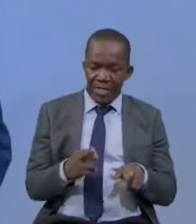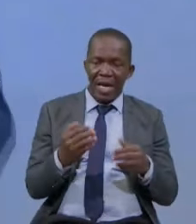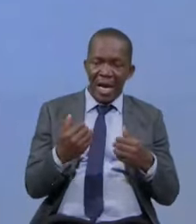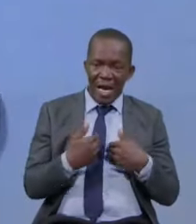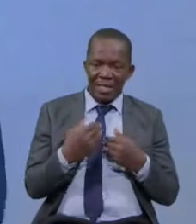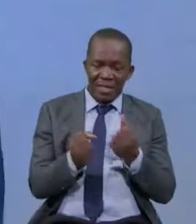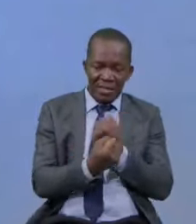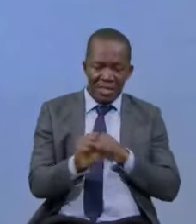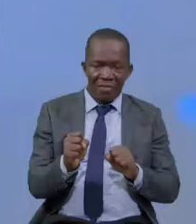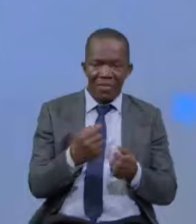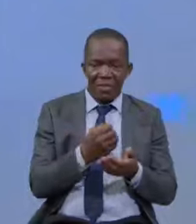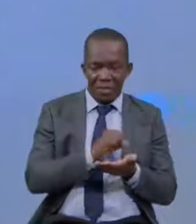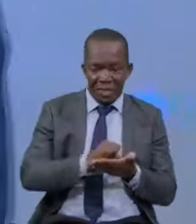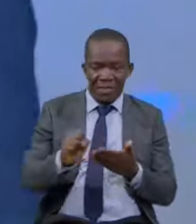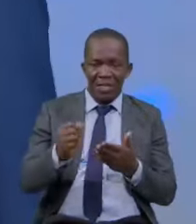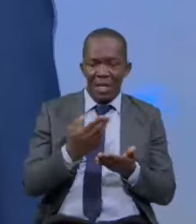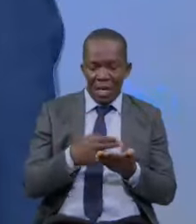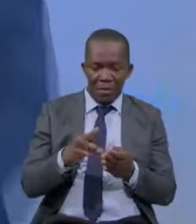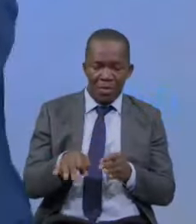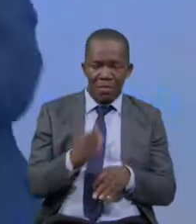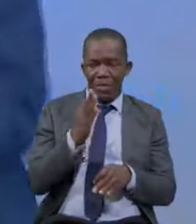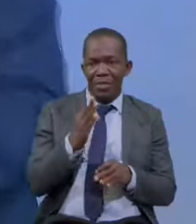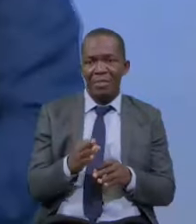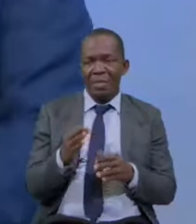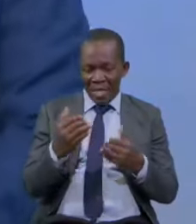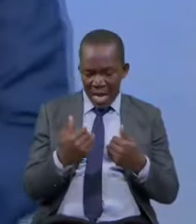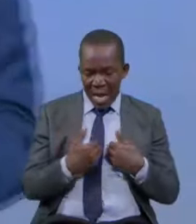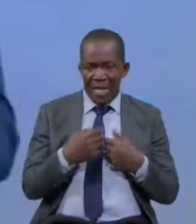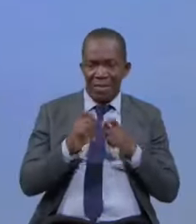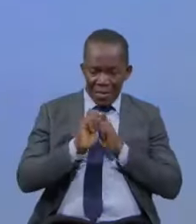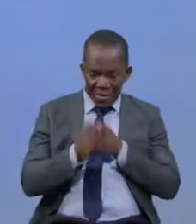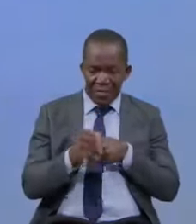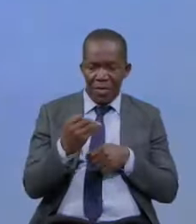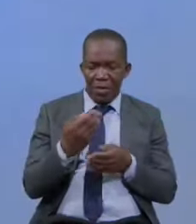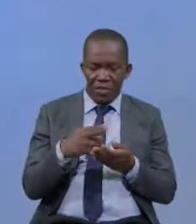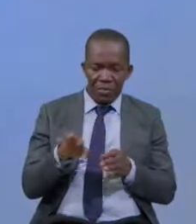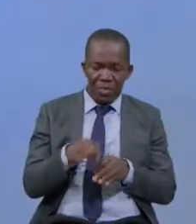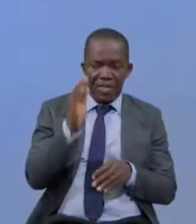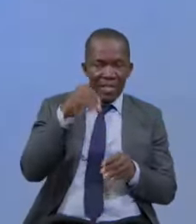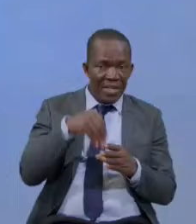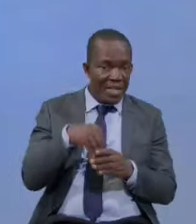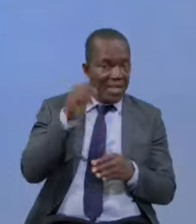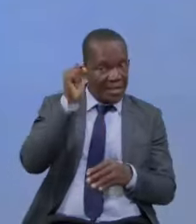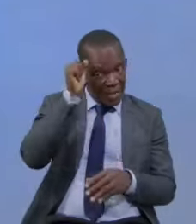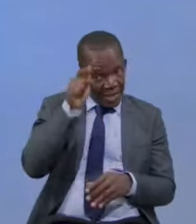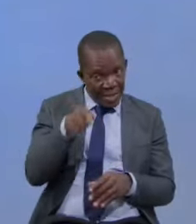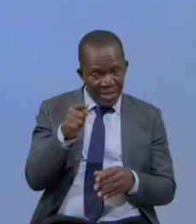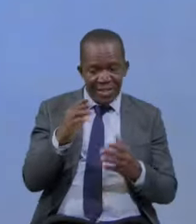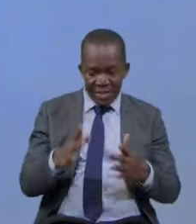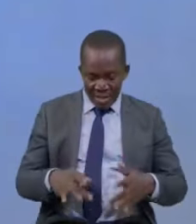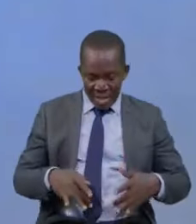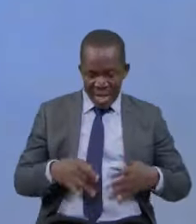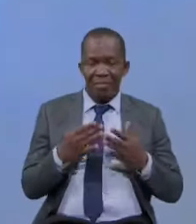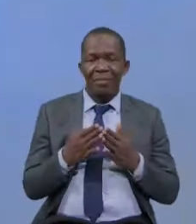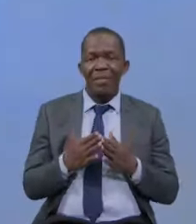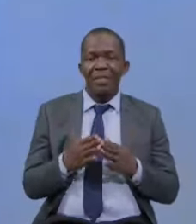at his life. He already had all those gifts of the Spirit. What did it mean then? Not that I already attained. He's been